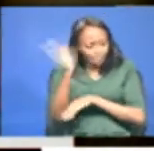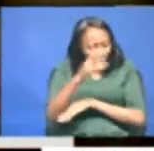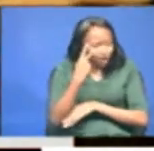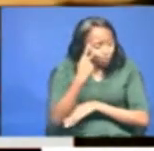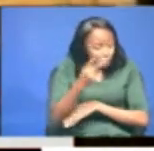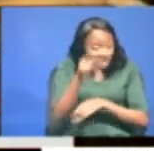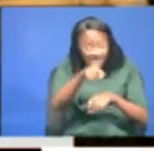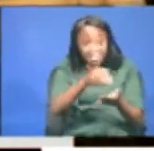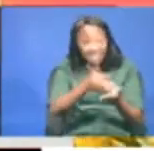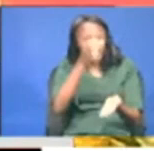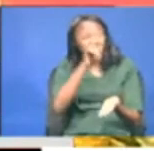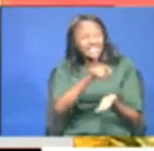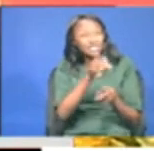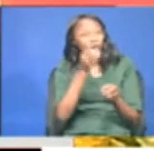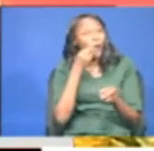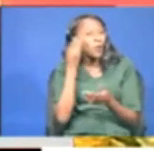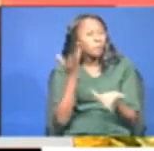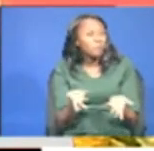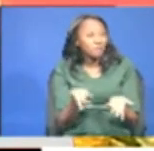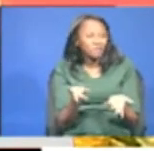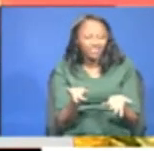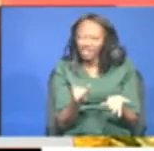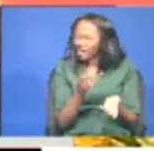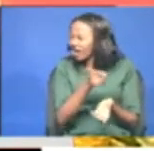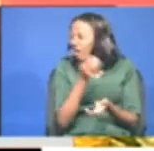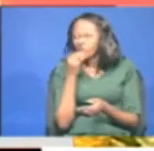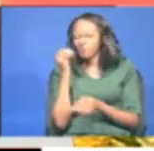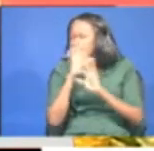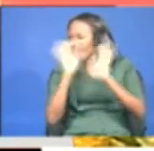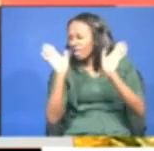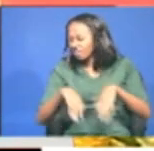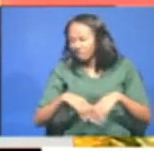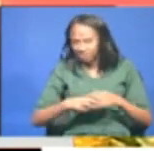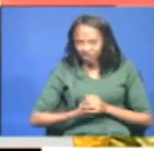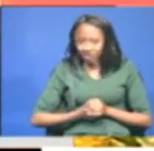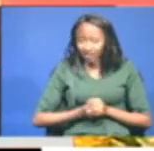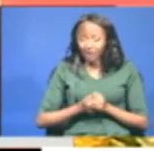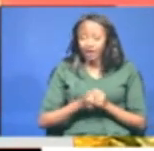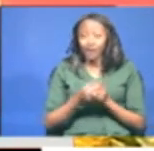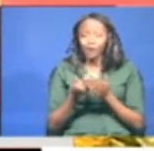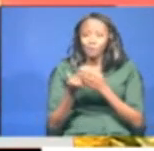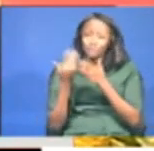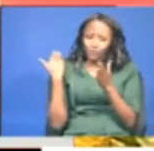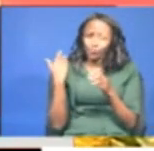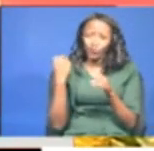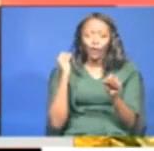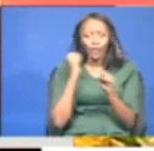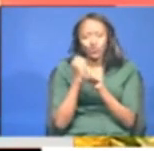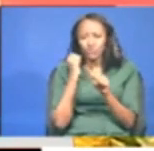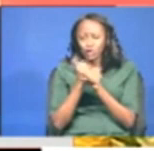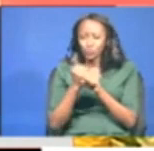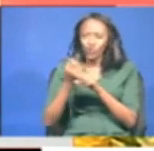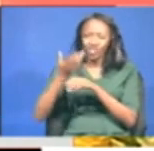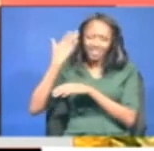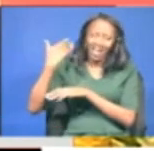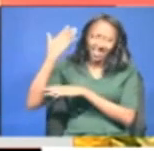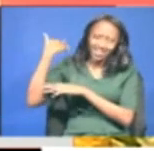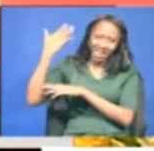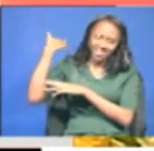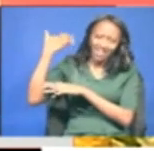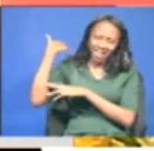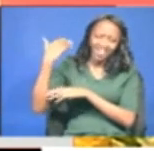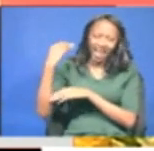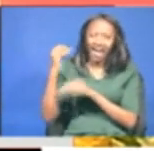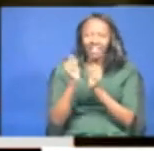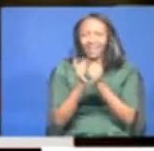Is that a home really? You are Panaboma. So these are things that we did in those days of the 70s. Oh,